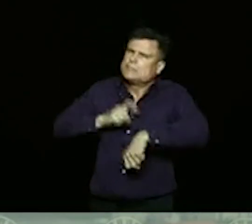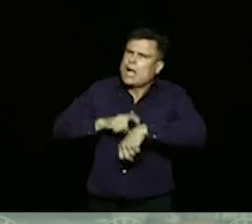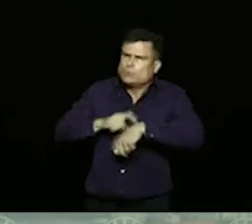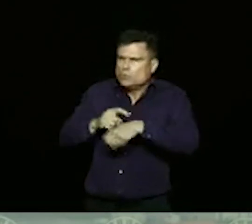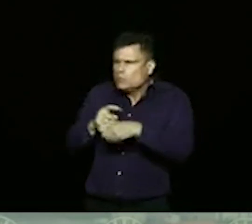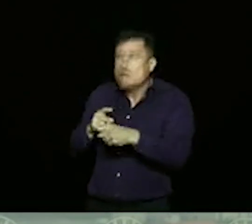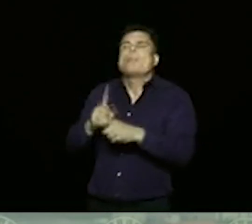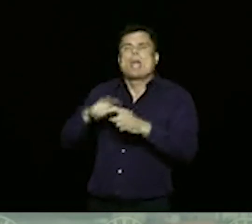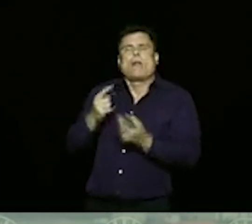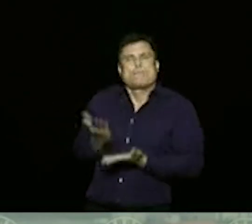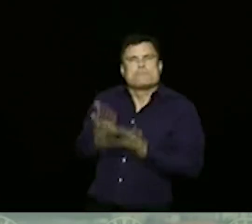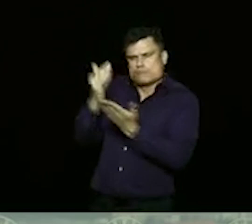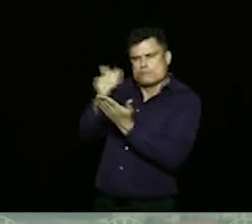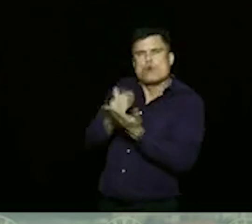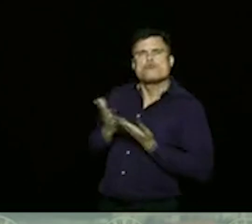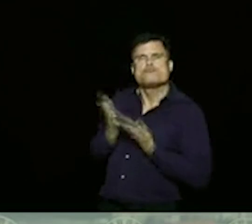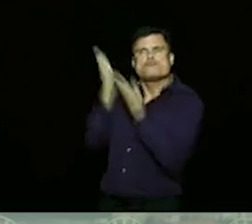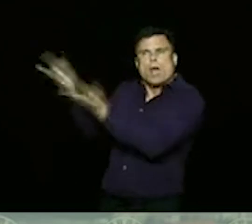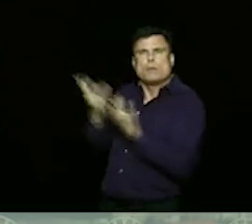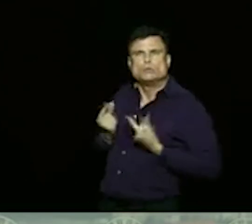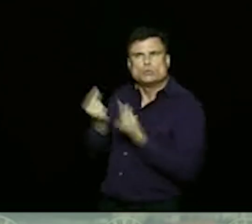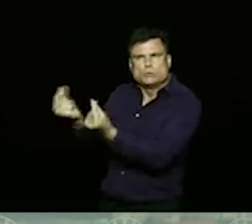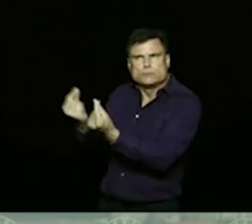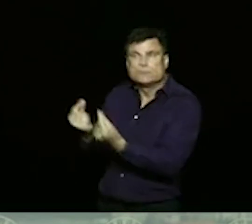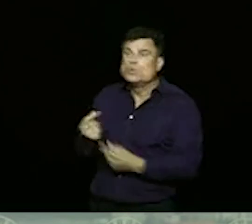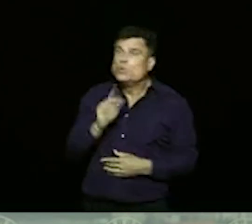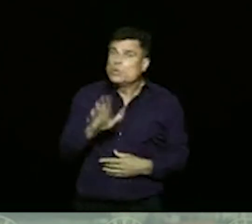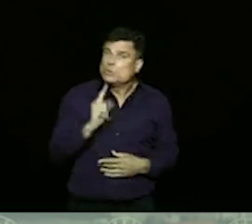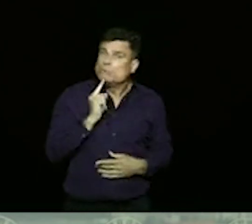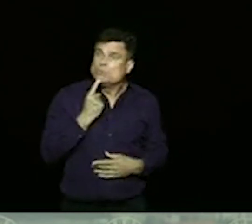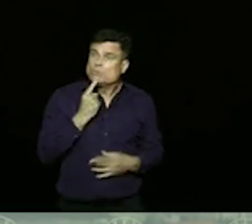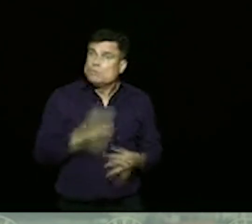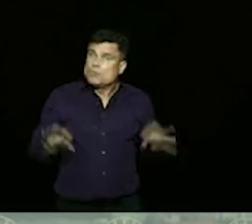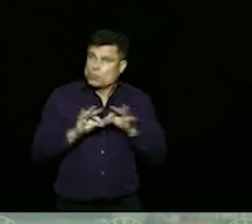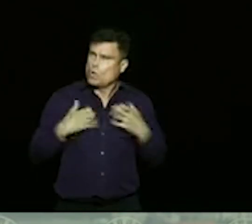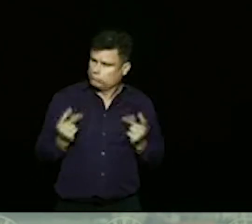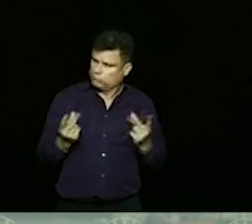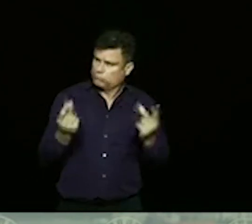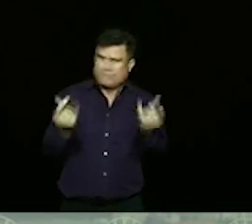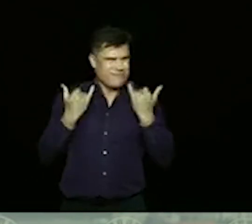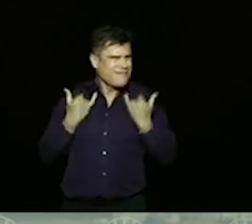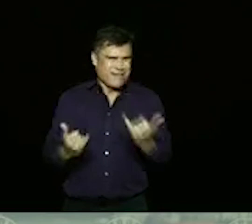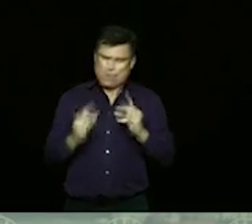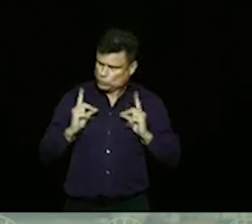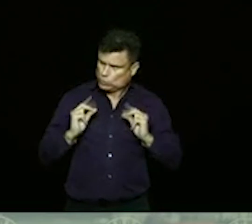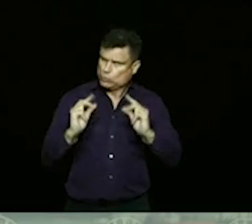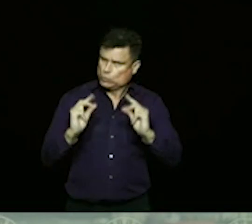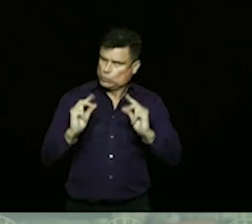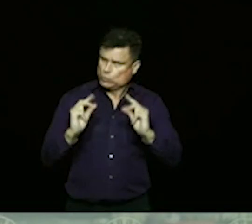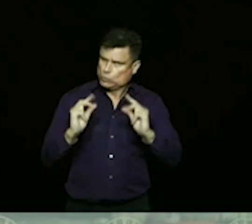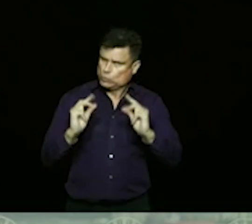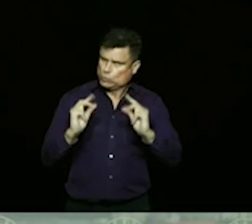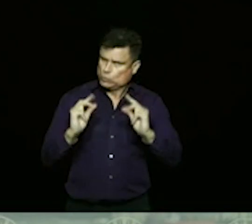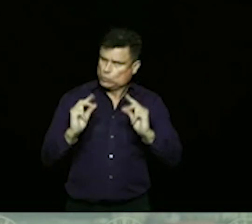there's urgency here, and that's why we've acted in this way. With respect to who informed me of this, I was informed of this by